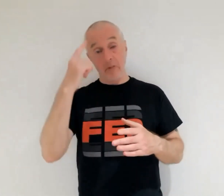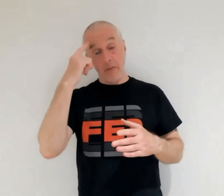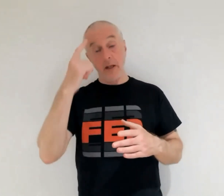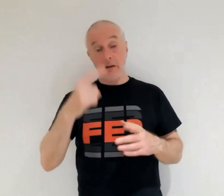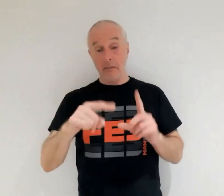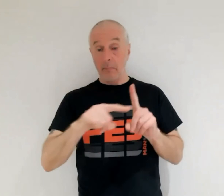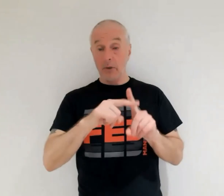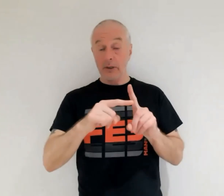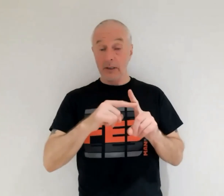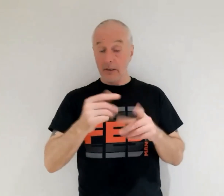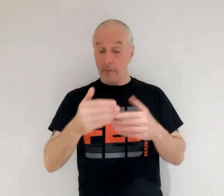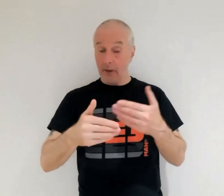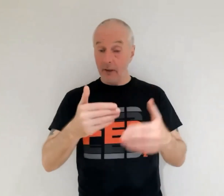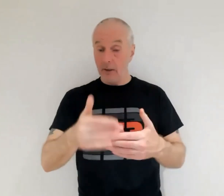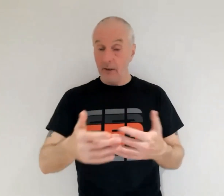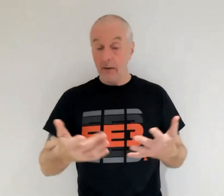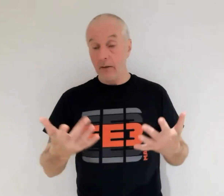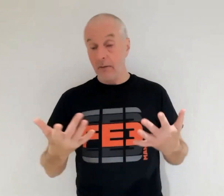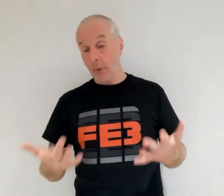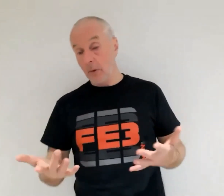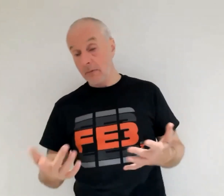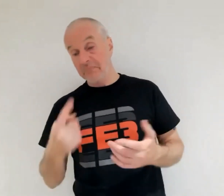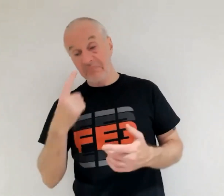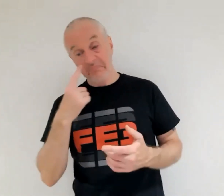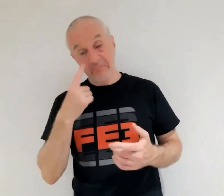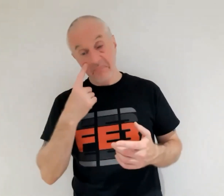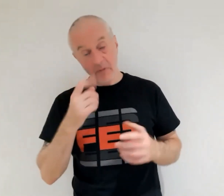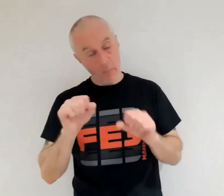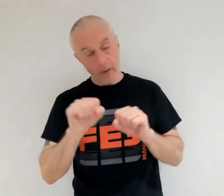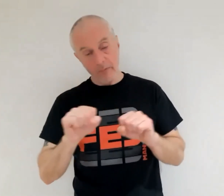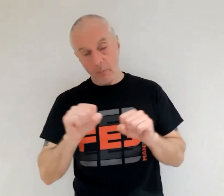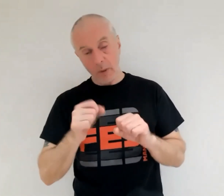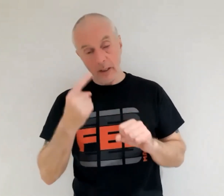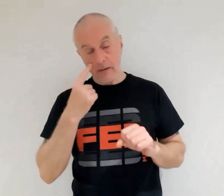nor HC. So we have to still, we